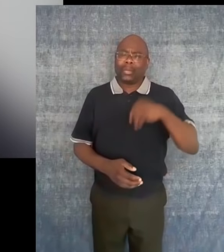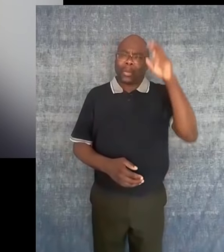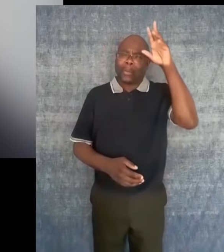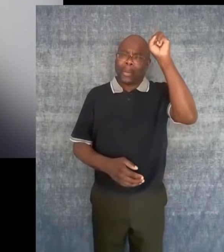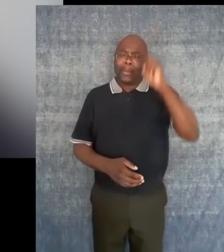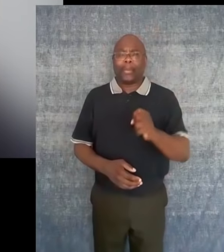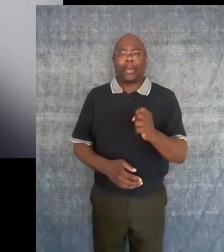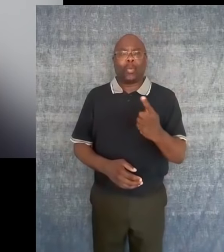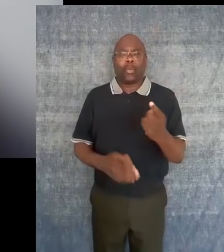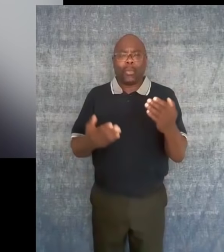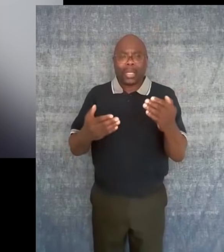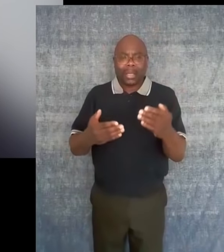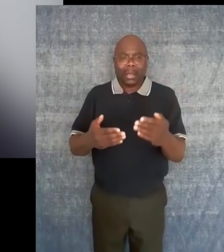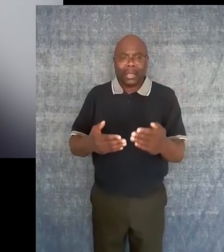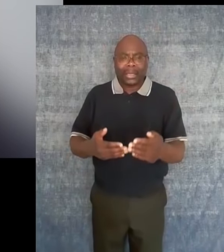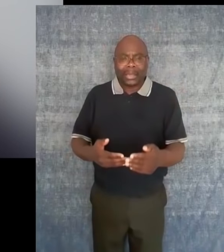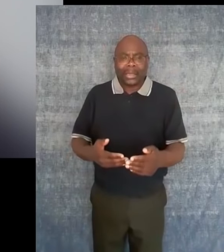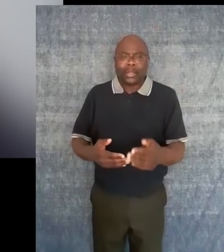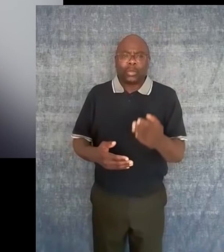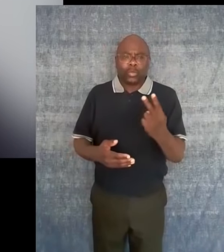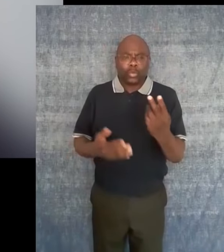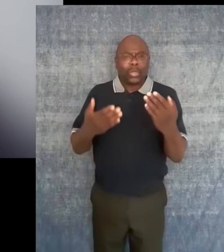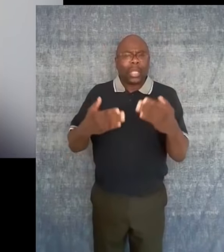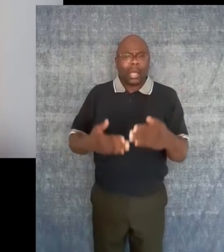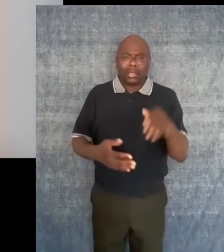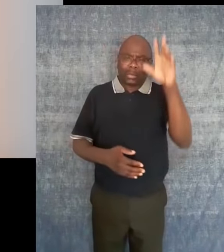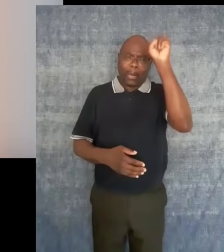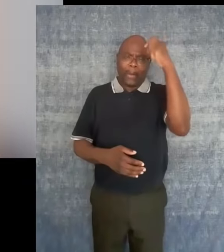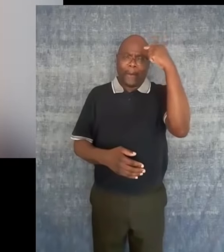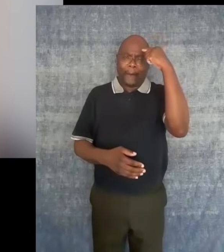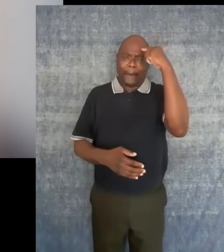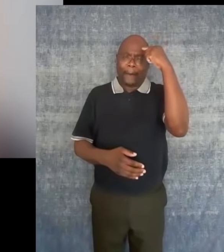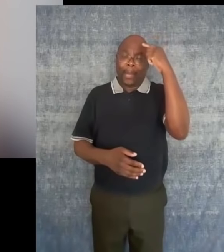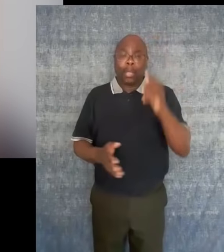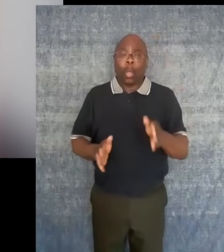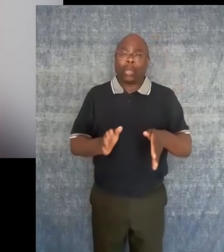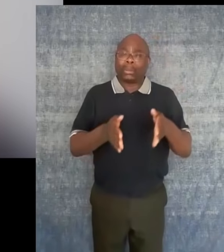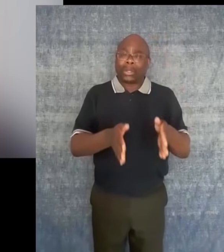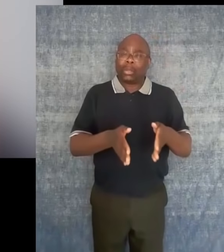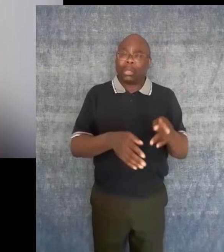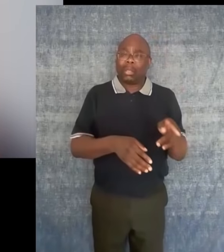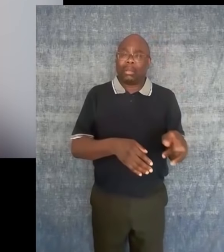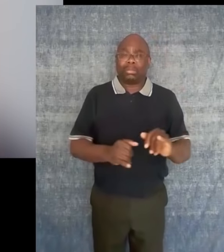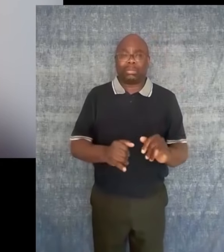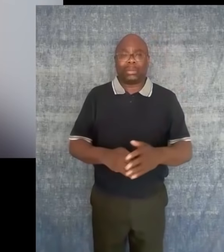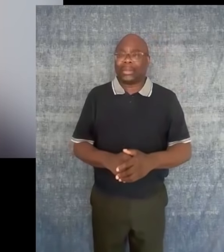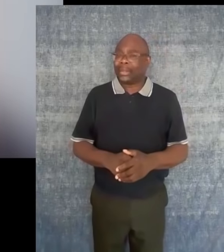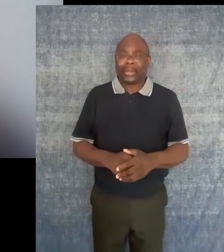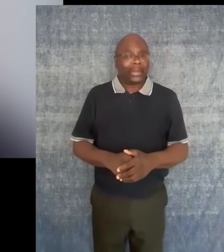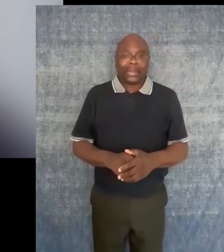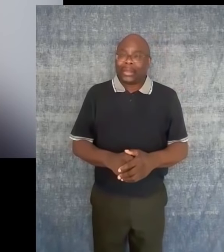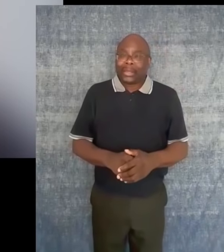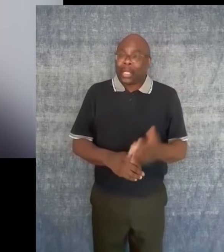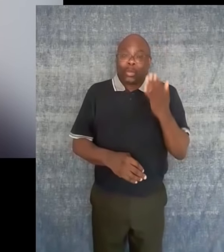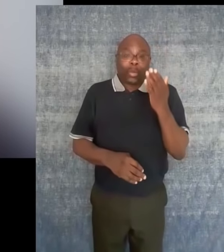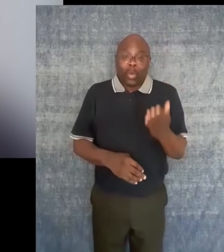nights, there was two nights particularly in the hospital when I honestly